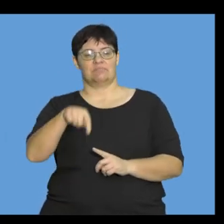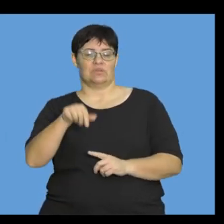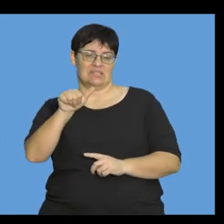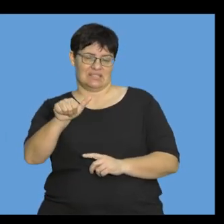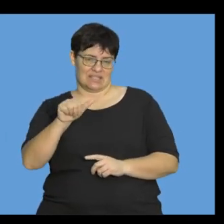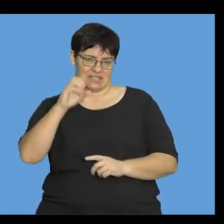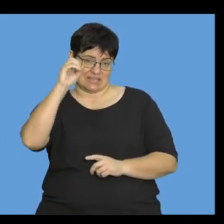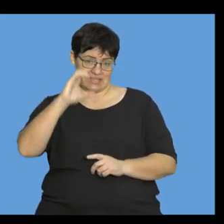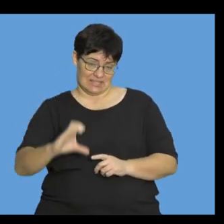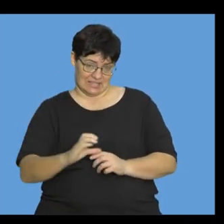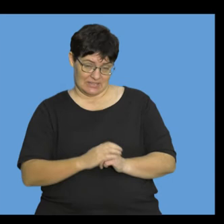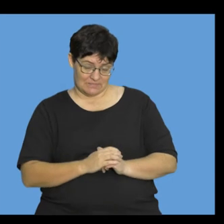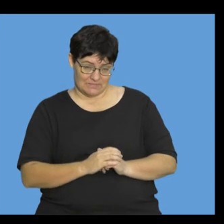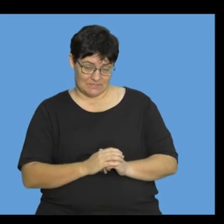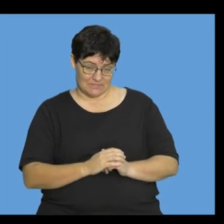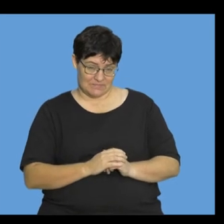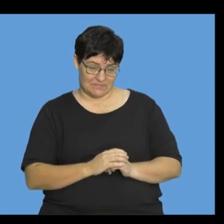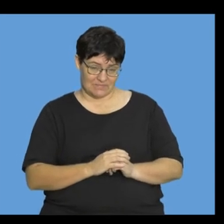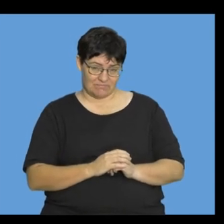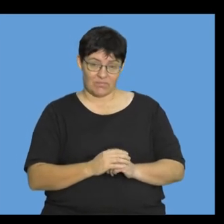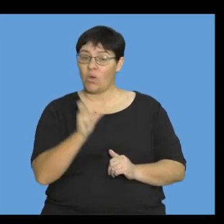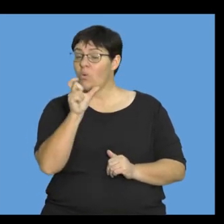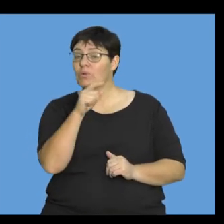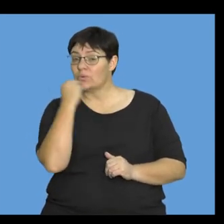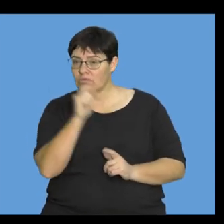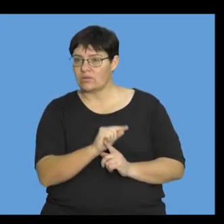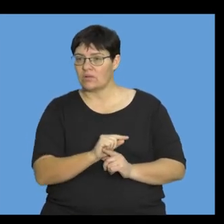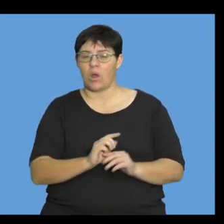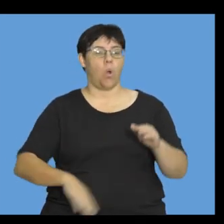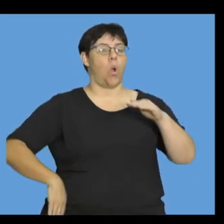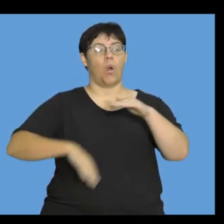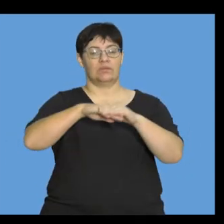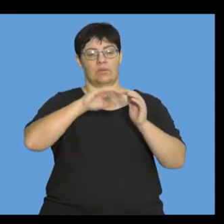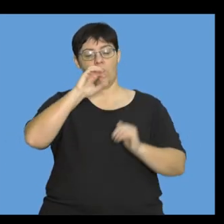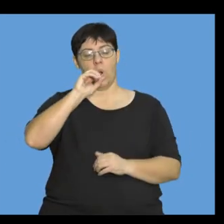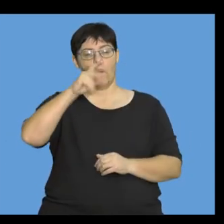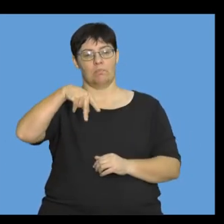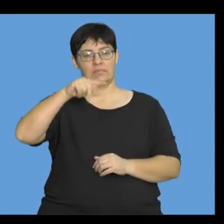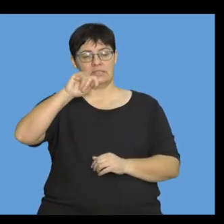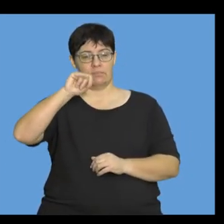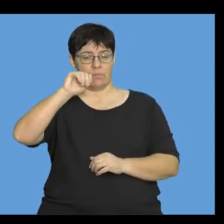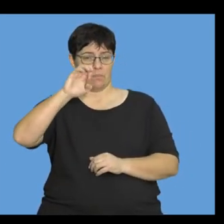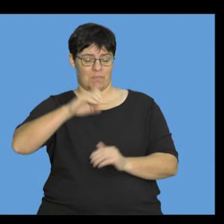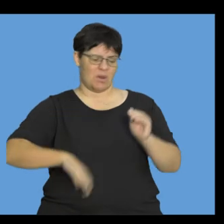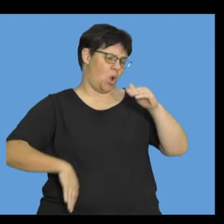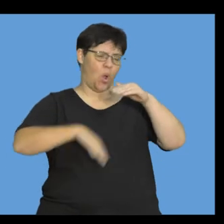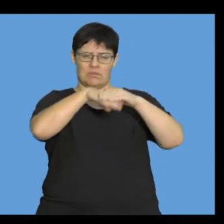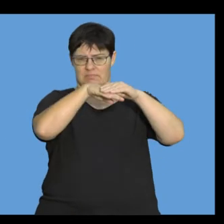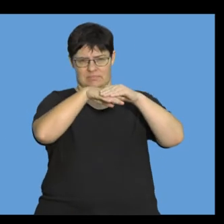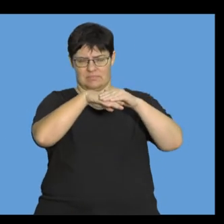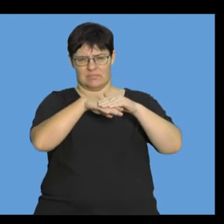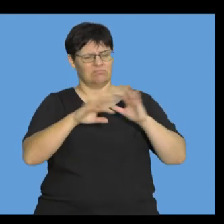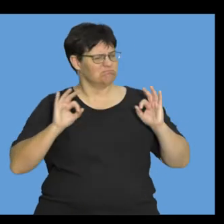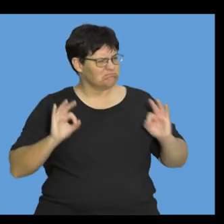best at 36.6 degrees. And the word we use is optimum.